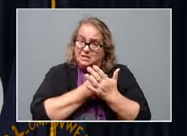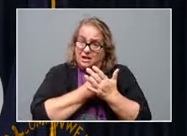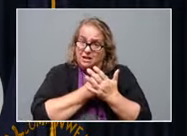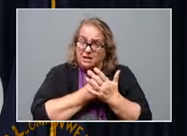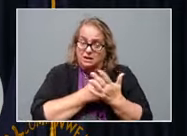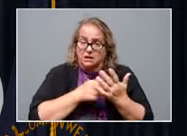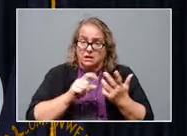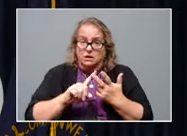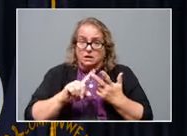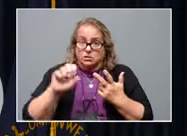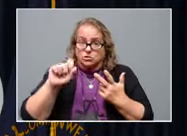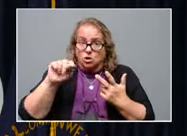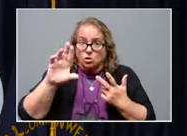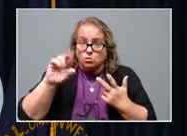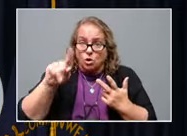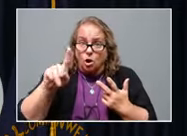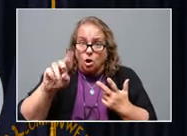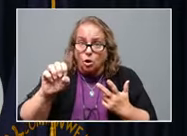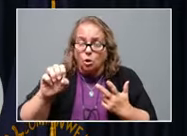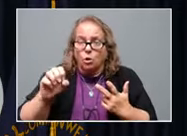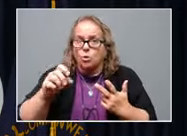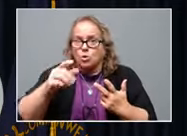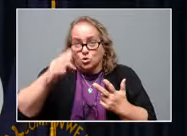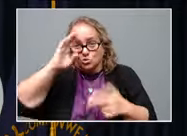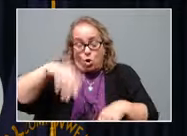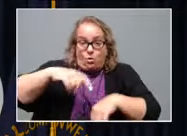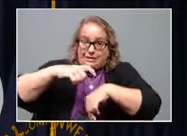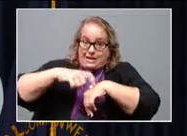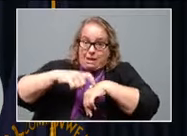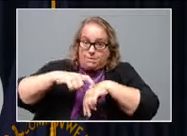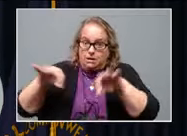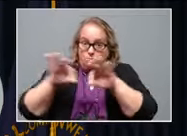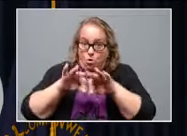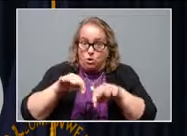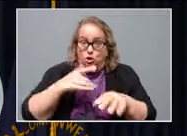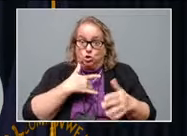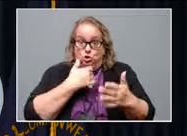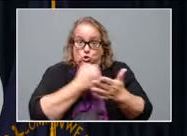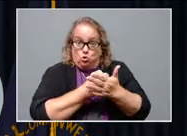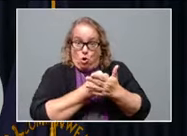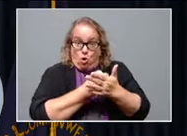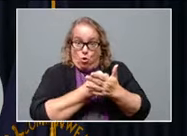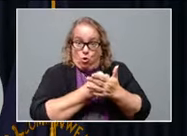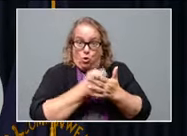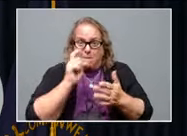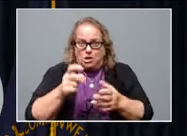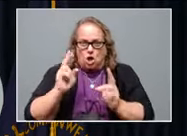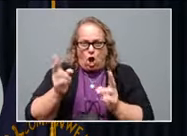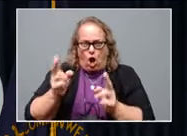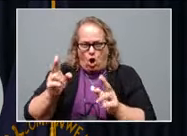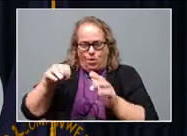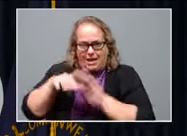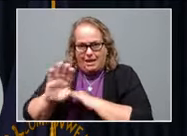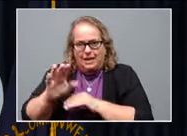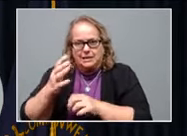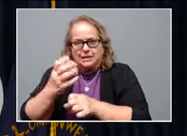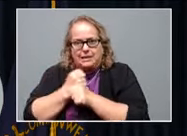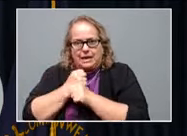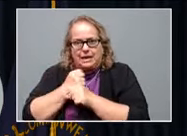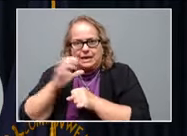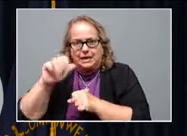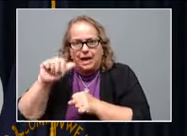stroke. How quickly you can be seen and how quickly you can be cared for has a whole lot to do with the outcome. But I worry about that bus